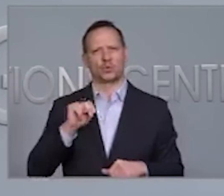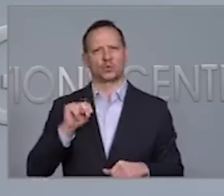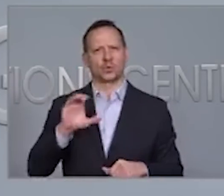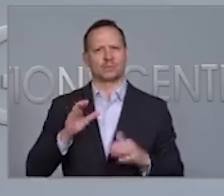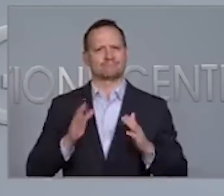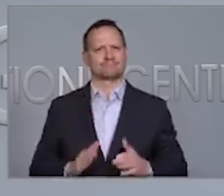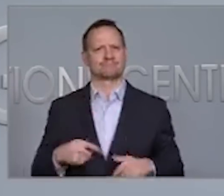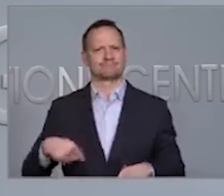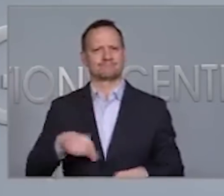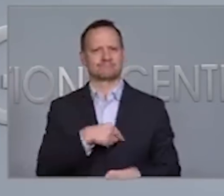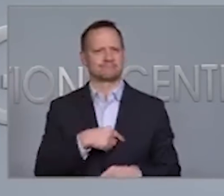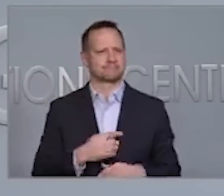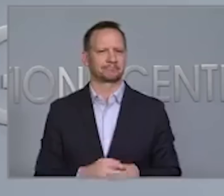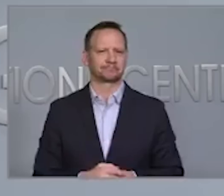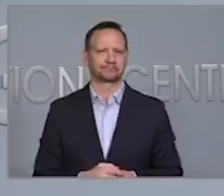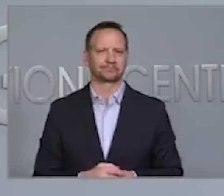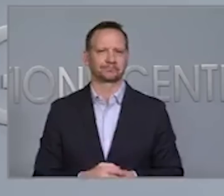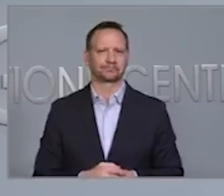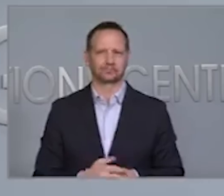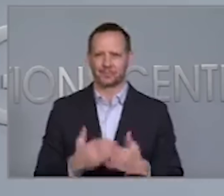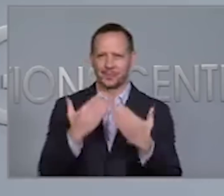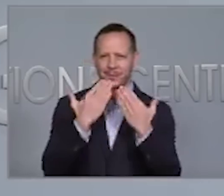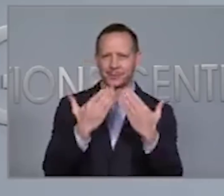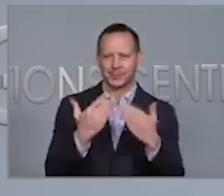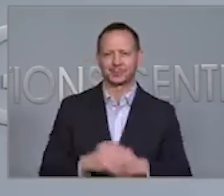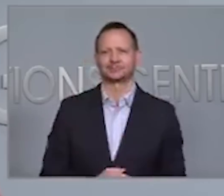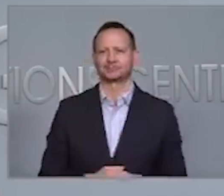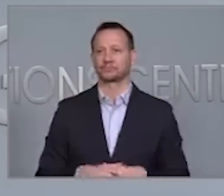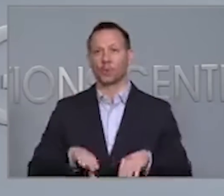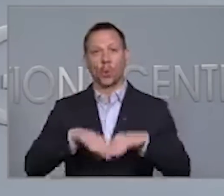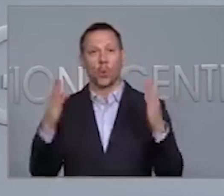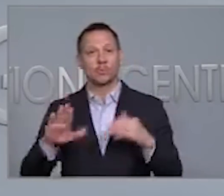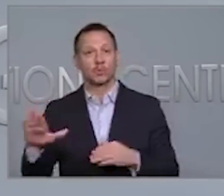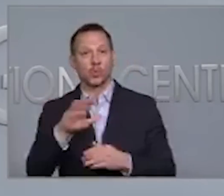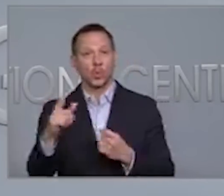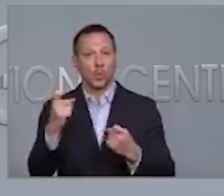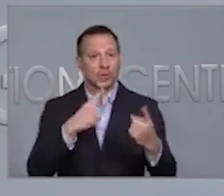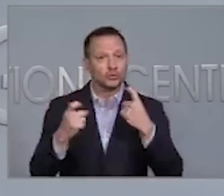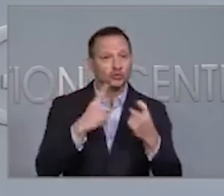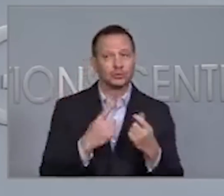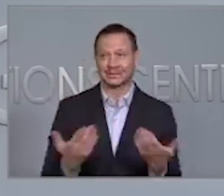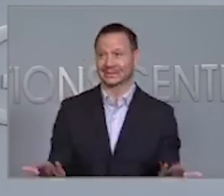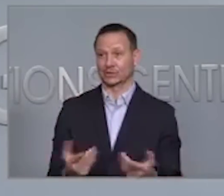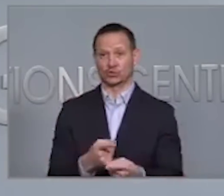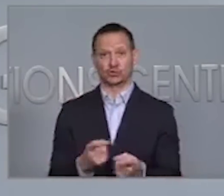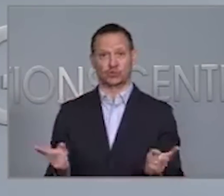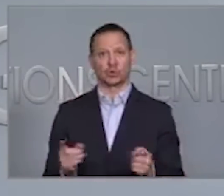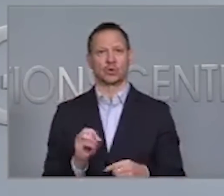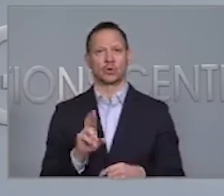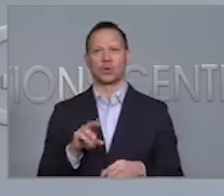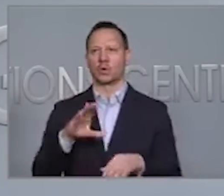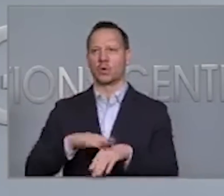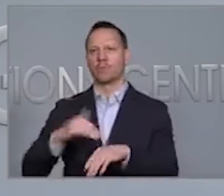Thank you. I'll now open the floor to questions to folks here in the room and then folks on the phone. Any questions?